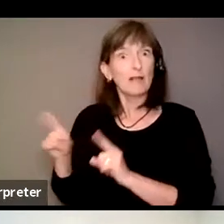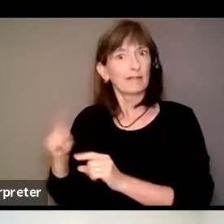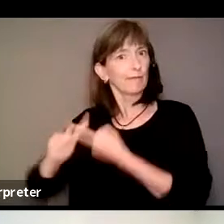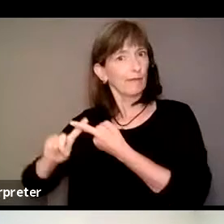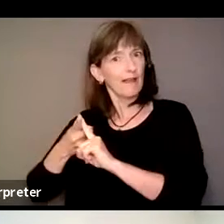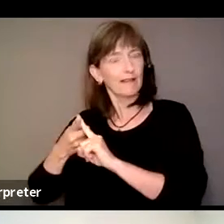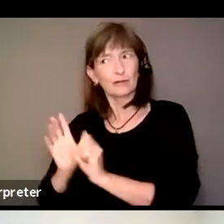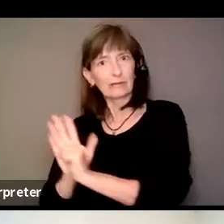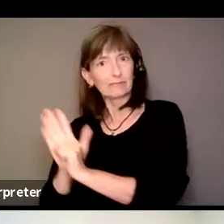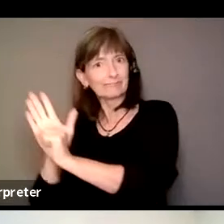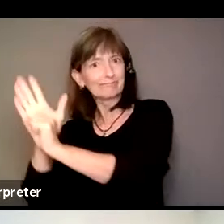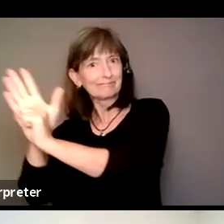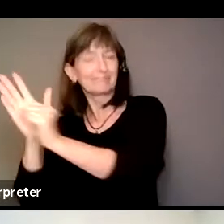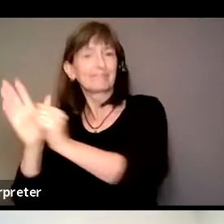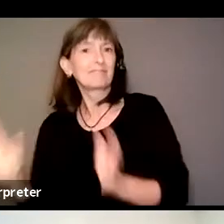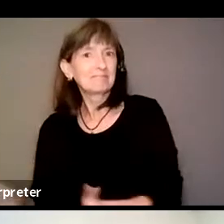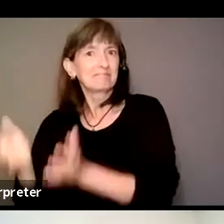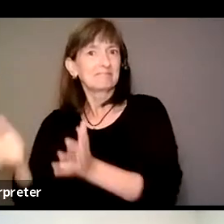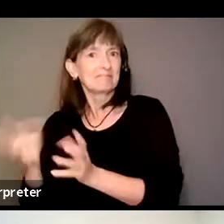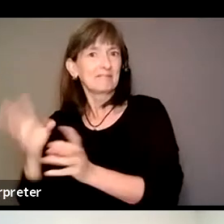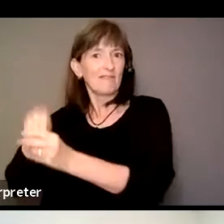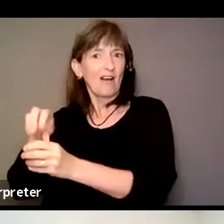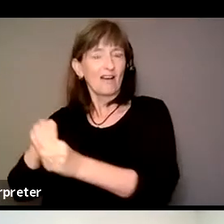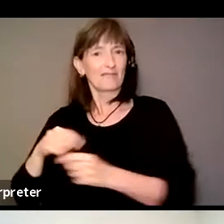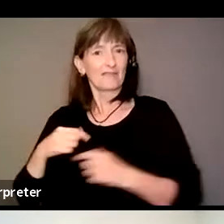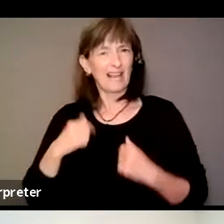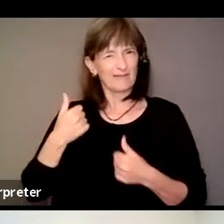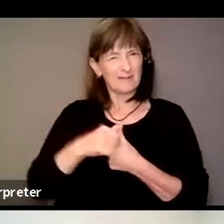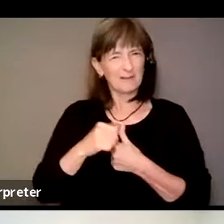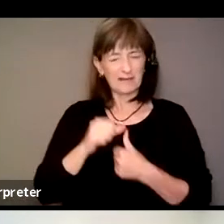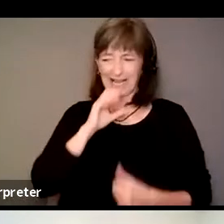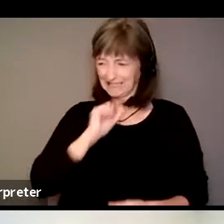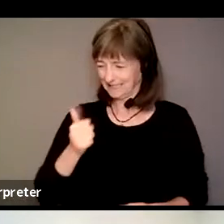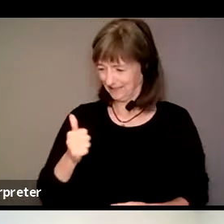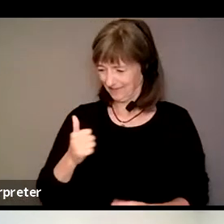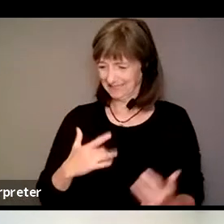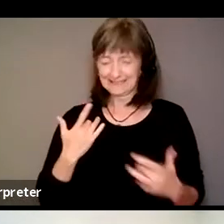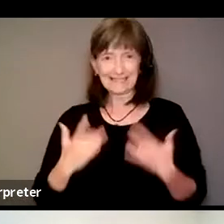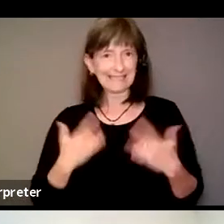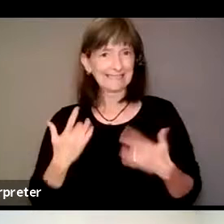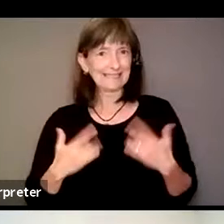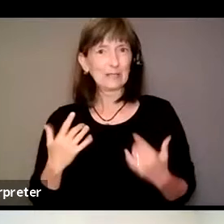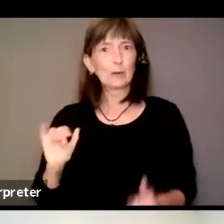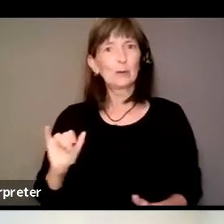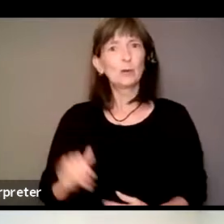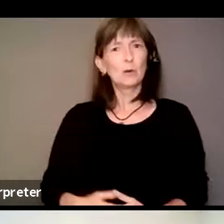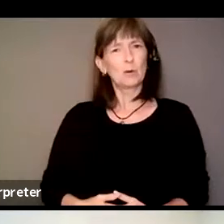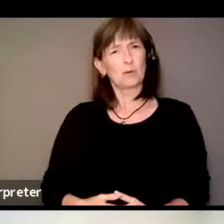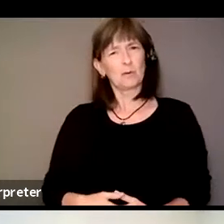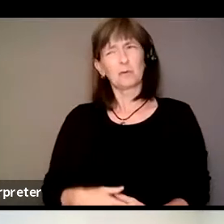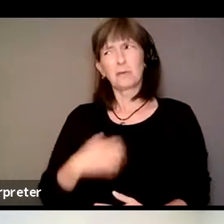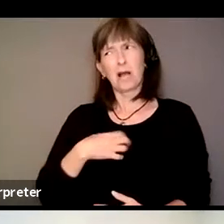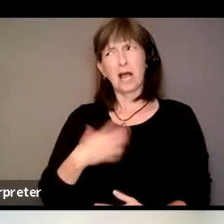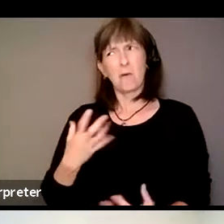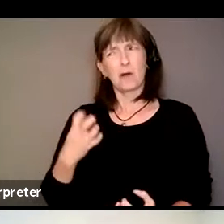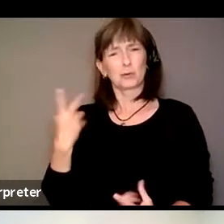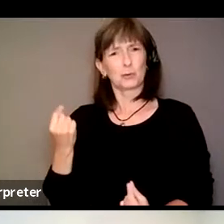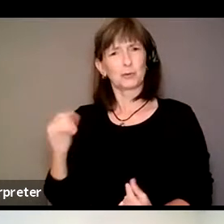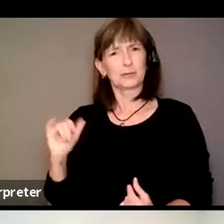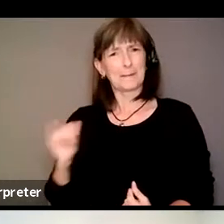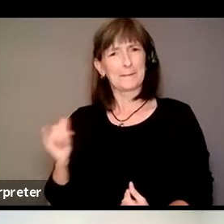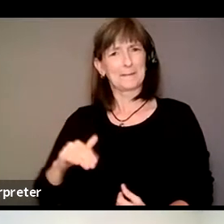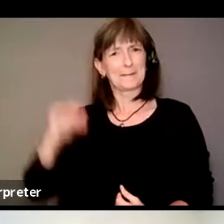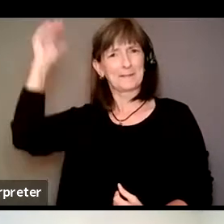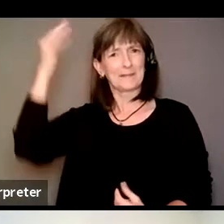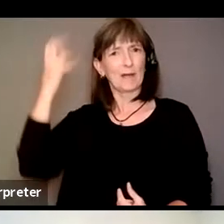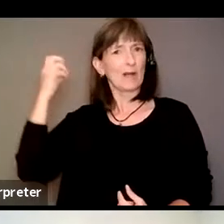know, some of that activity firsthand, and I just remember feeling the excitement, and I always thought, like, you know, this is something that I'd like to do when I grow up. And I